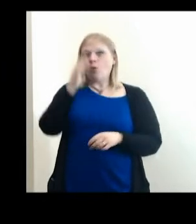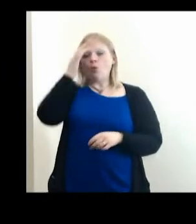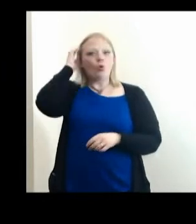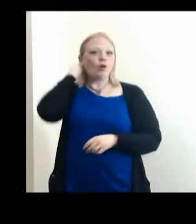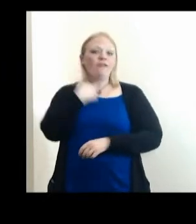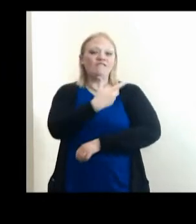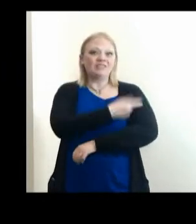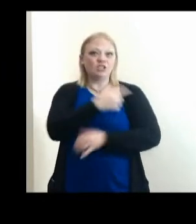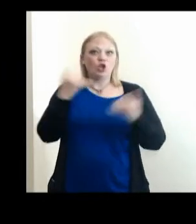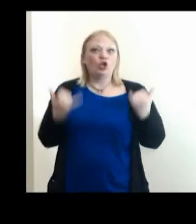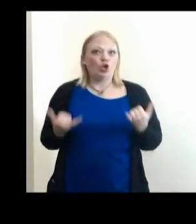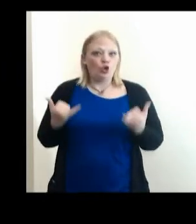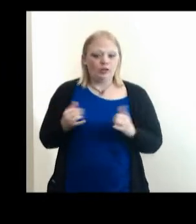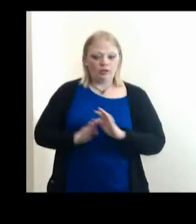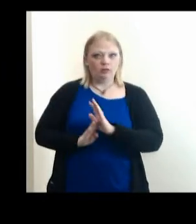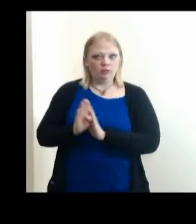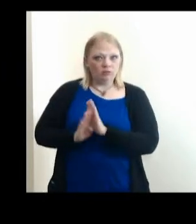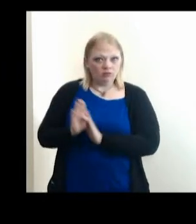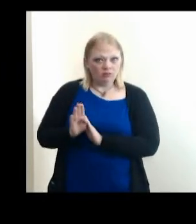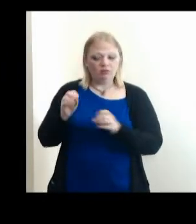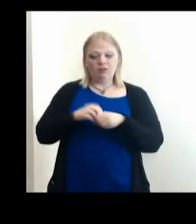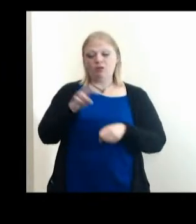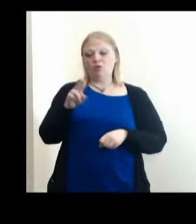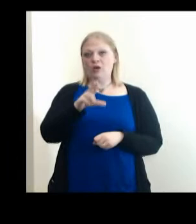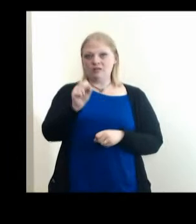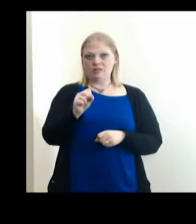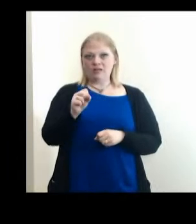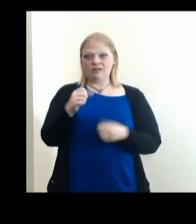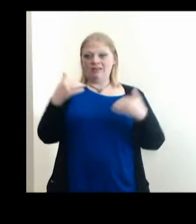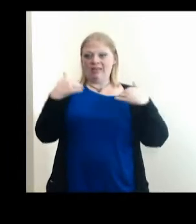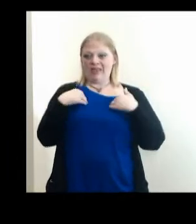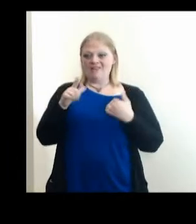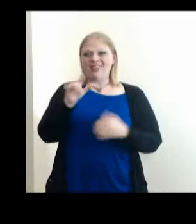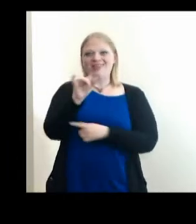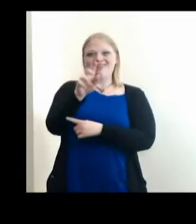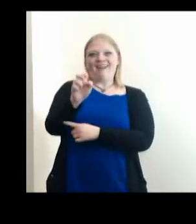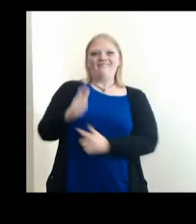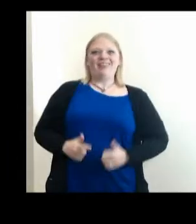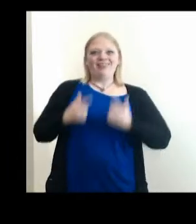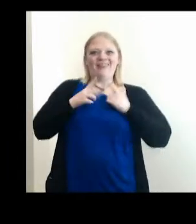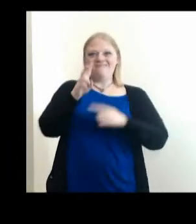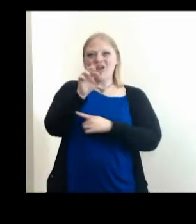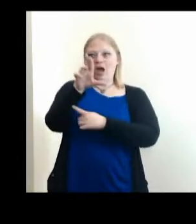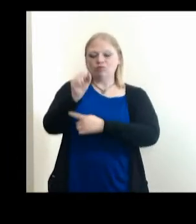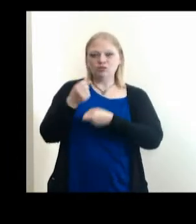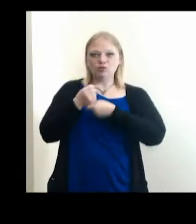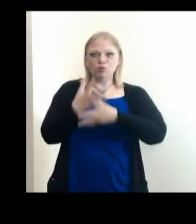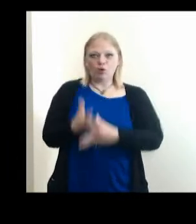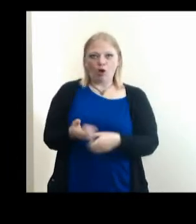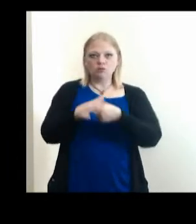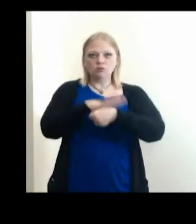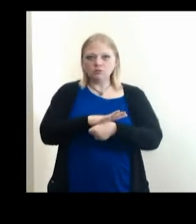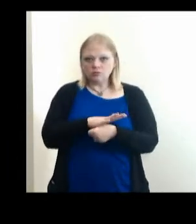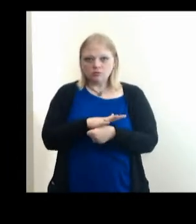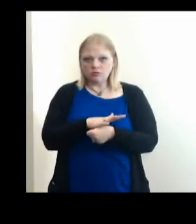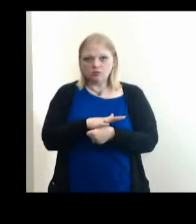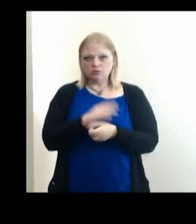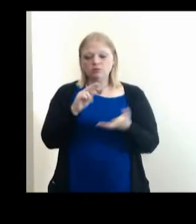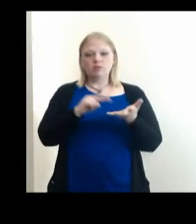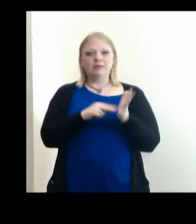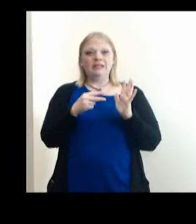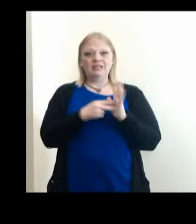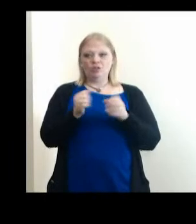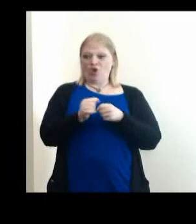vaccines currently in development in the United States contain the live virus that causes COVID-19. This means